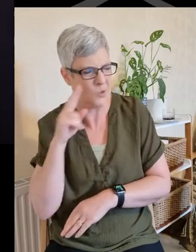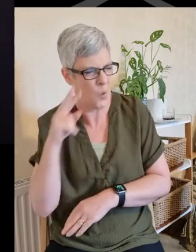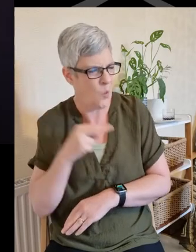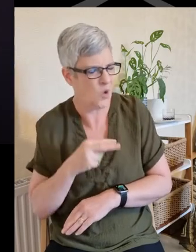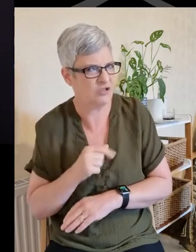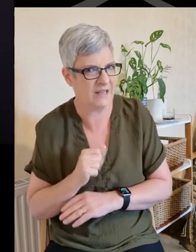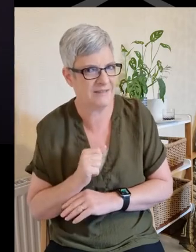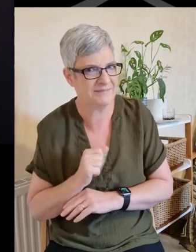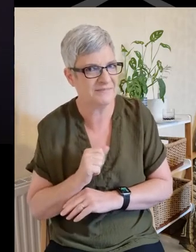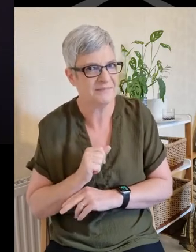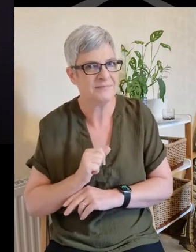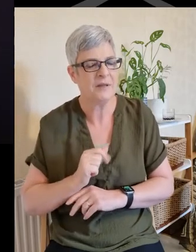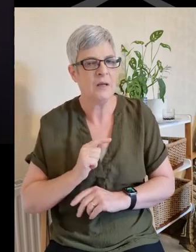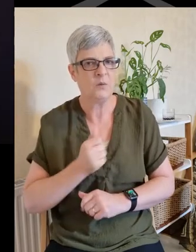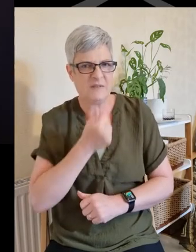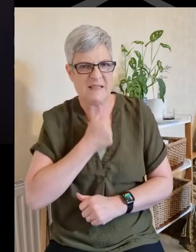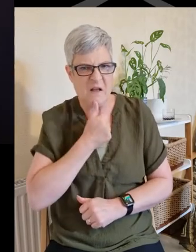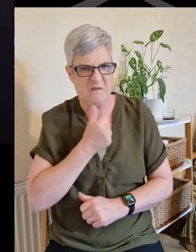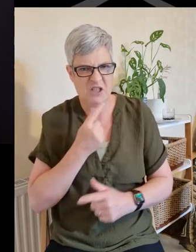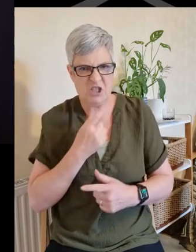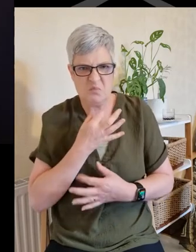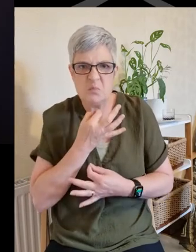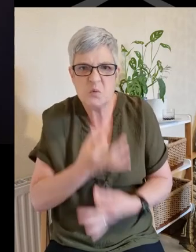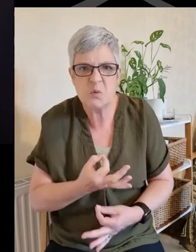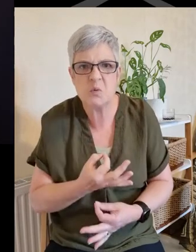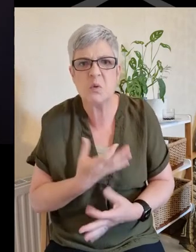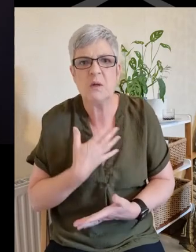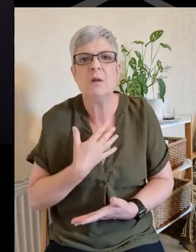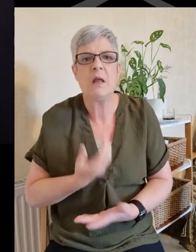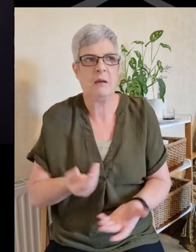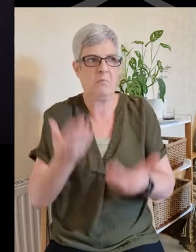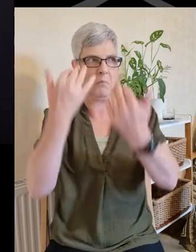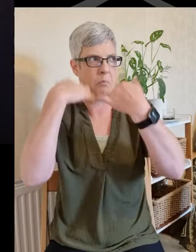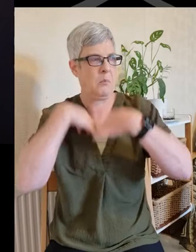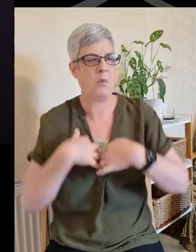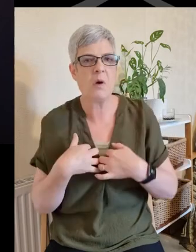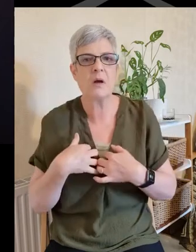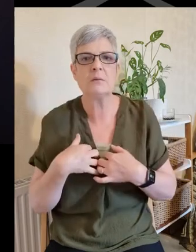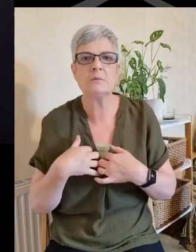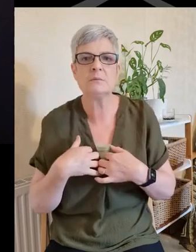or when we've let selfish desires get on top.